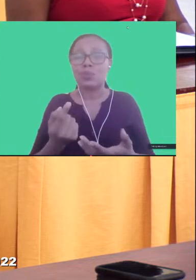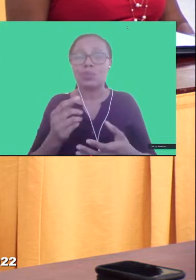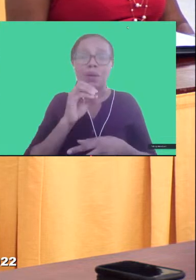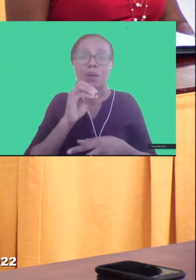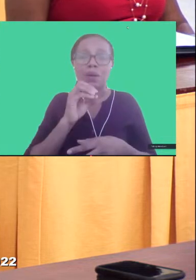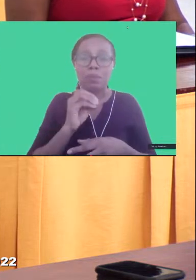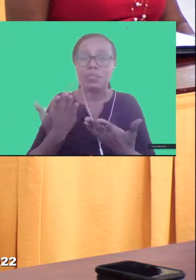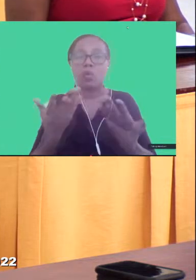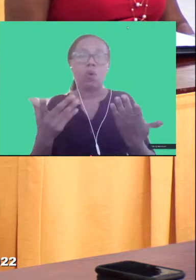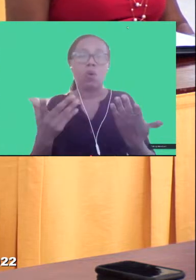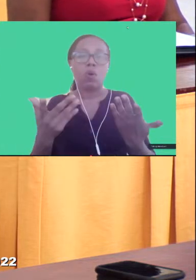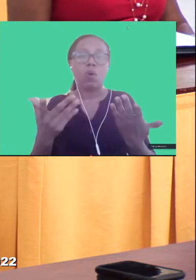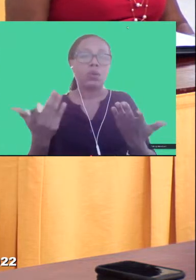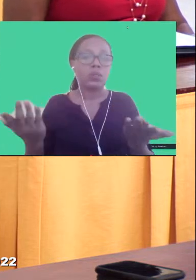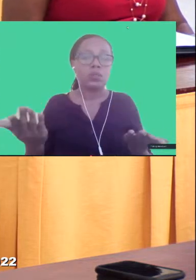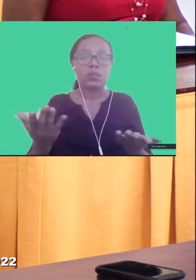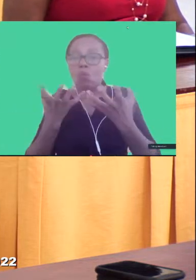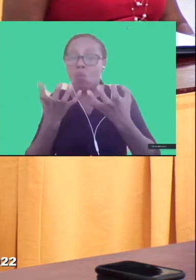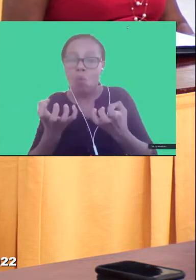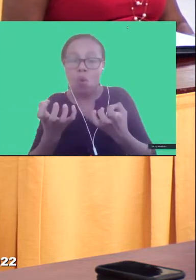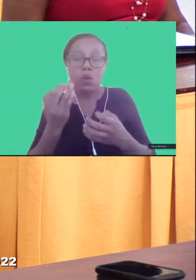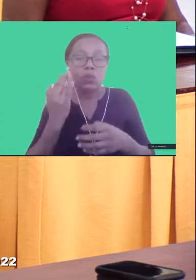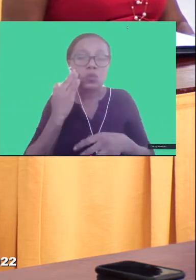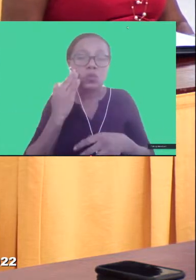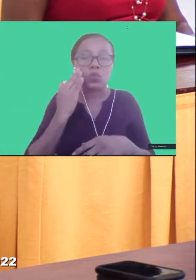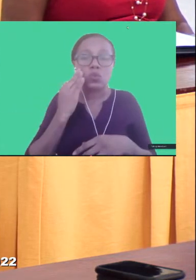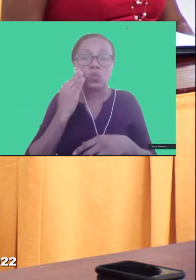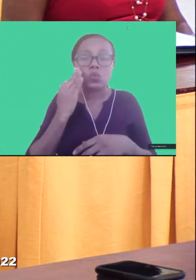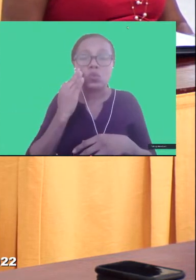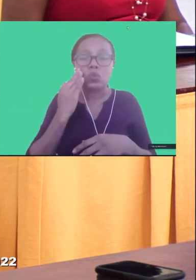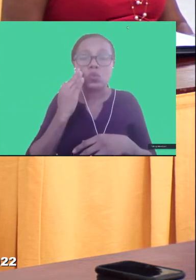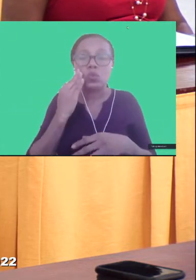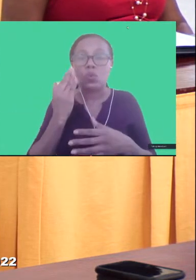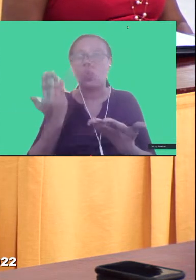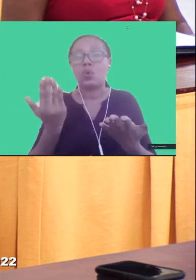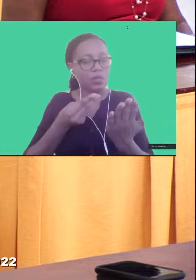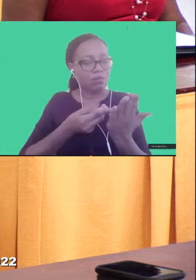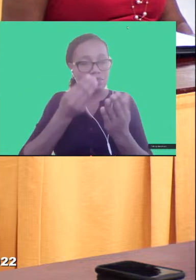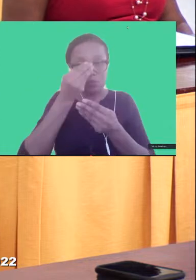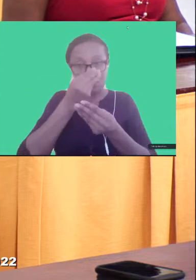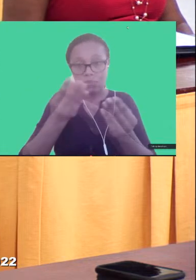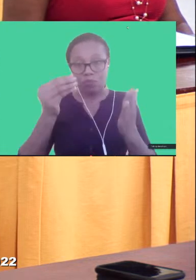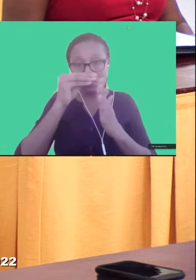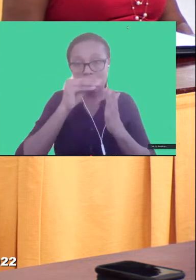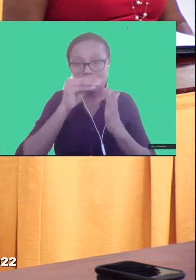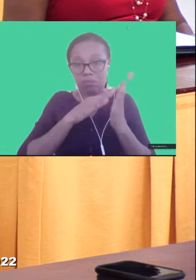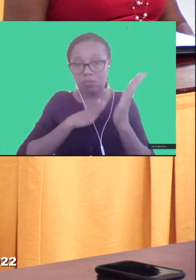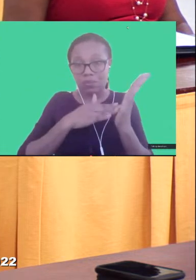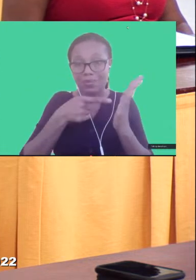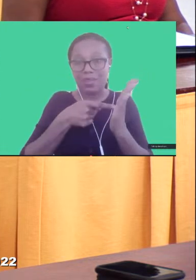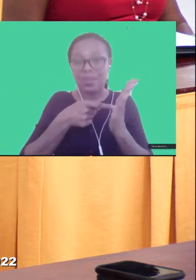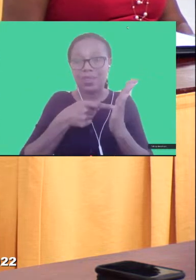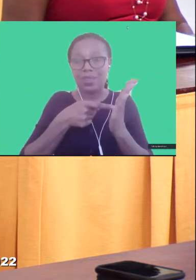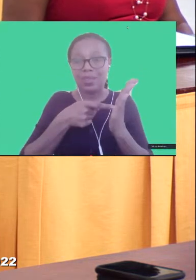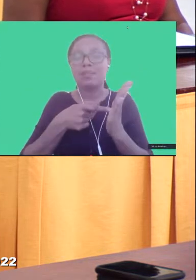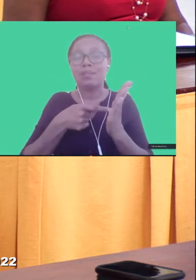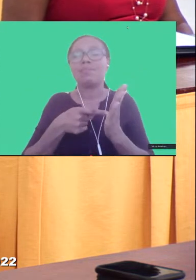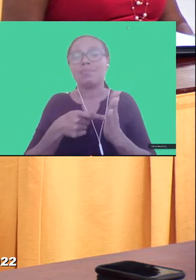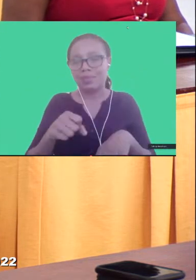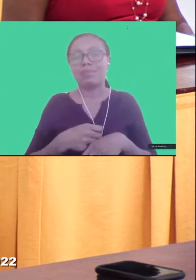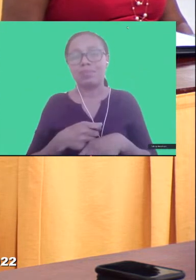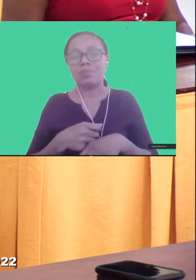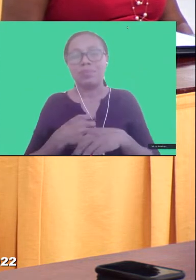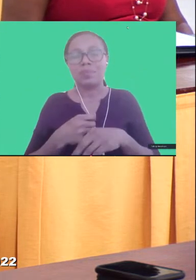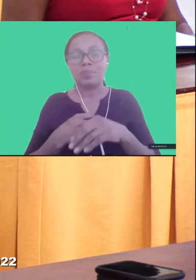and the opportunity to drill in the maritime acreage of the country. The necessary